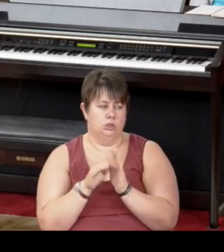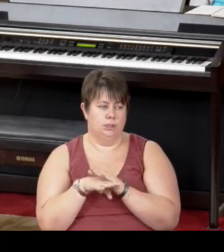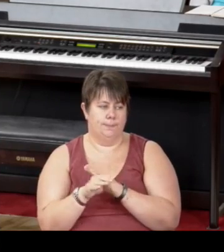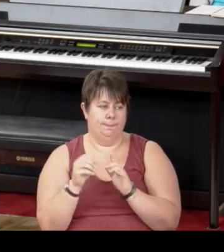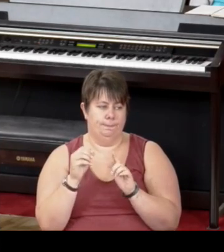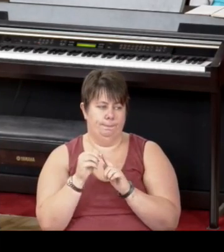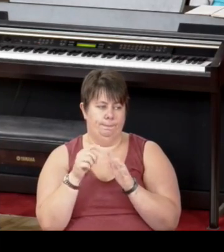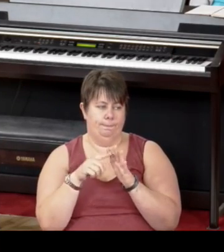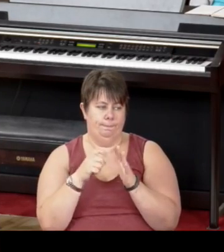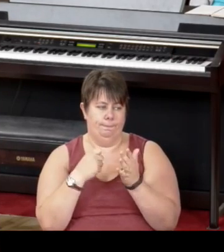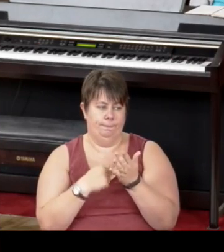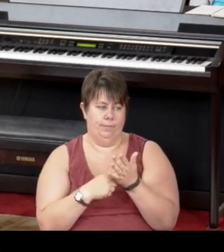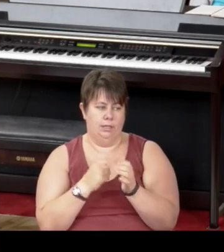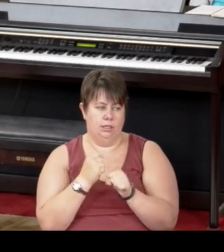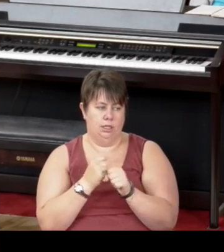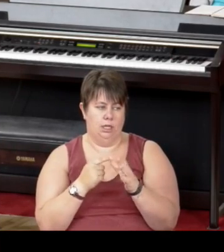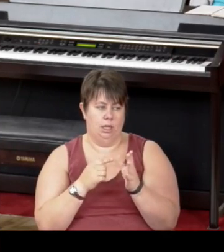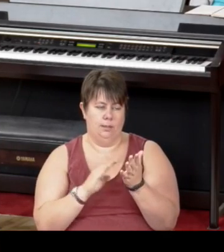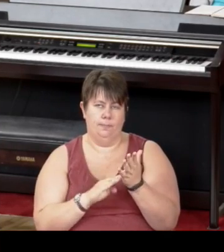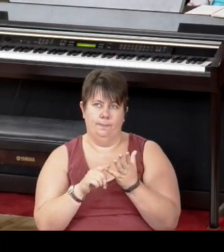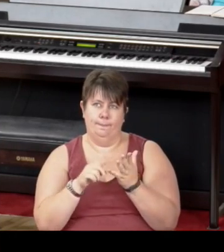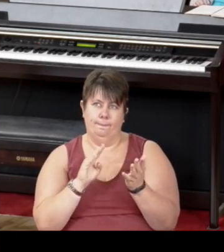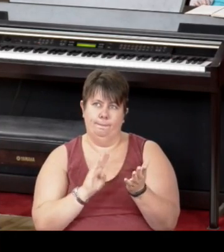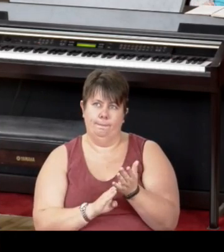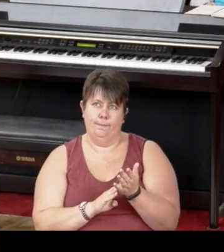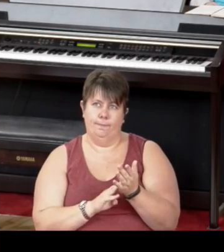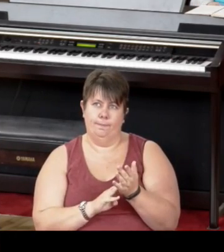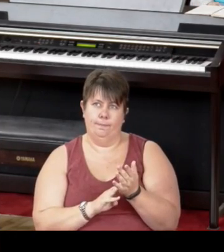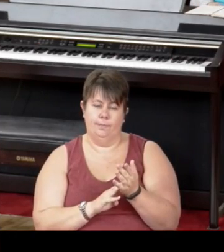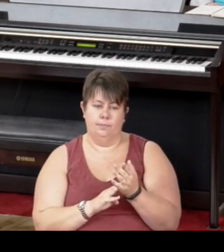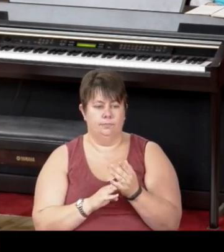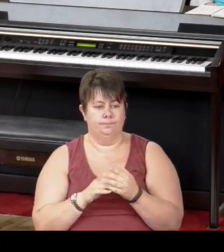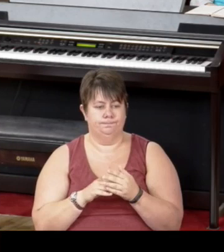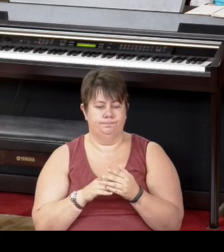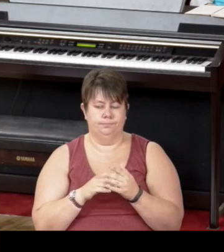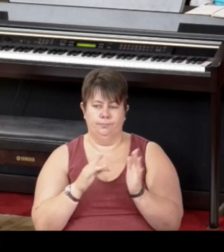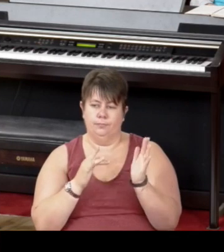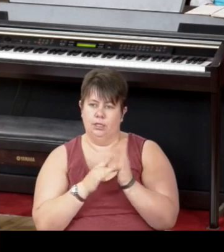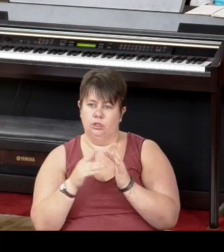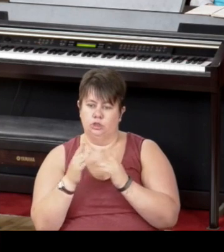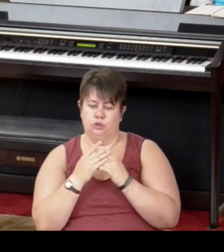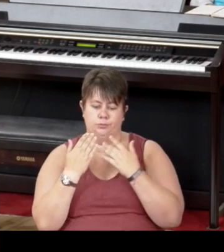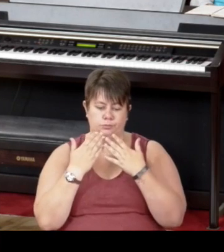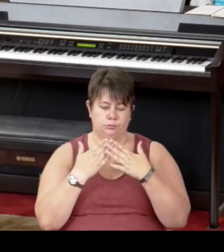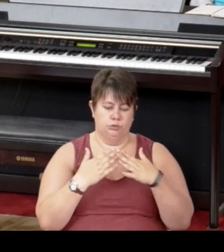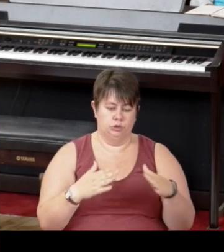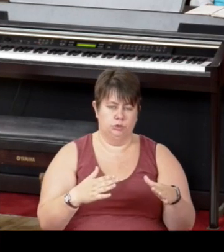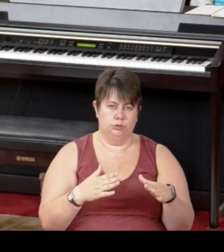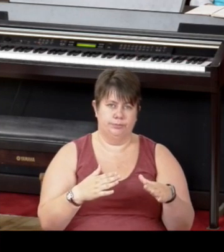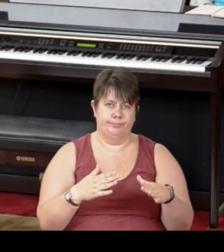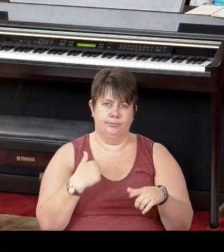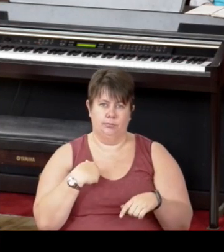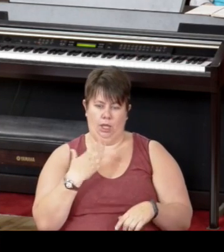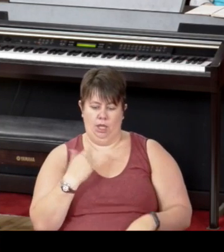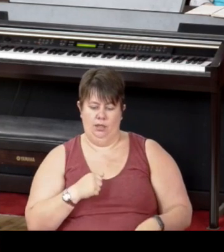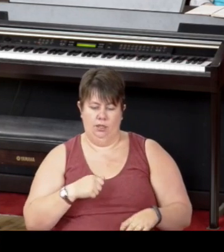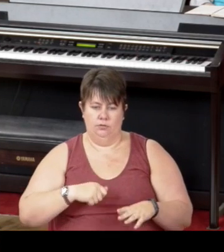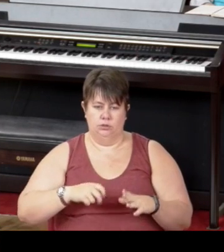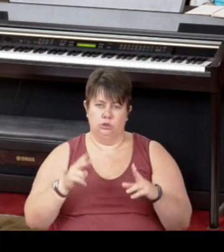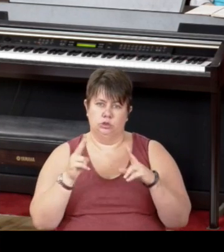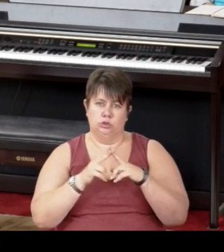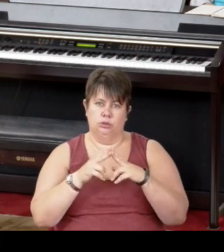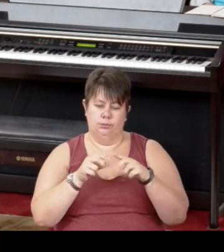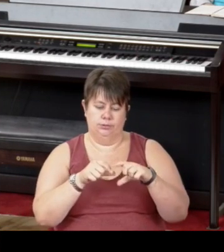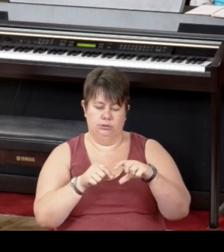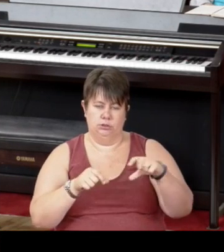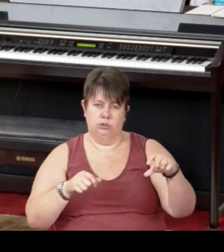Jesus reveals himself to this church as the one who wields a double-edged sword. He is the